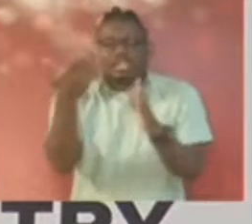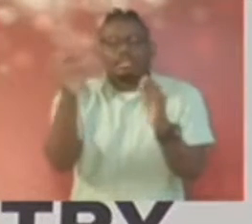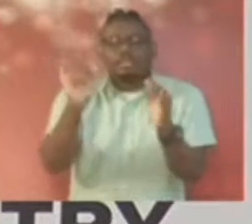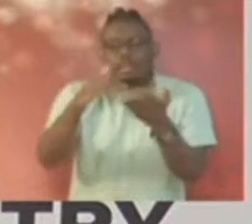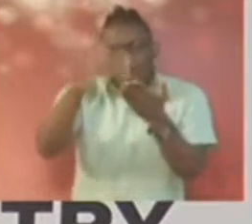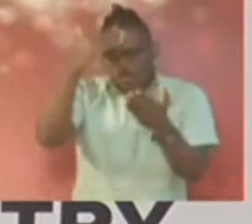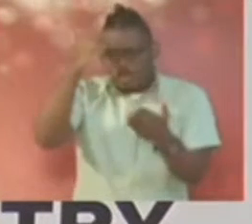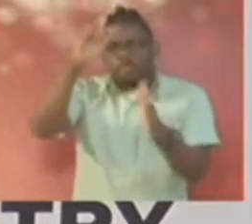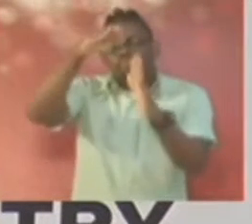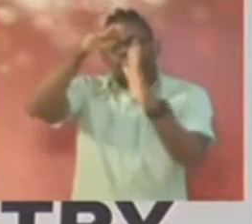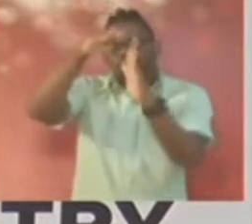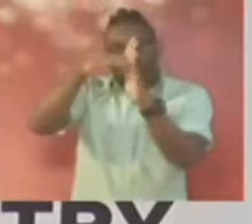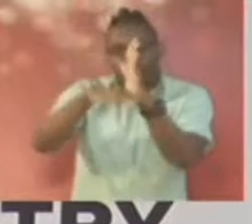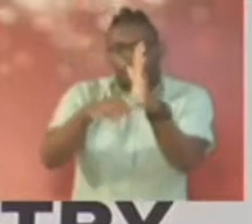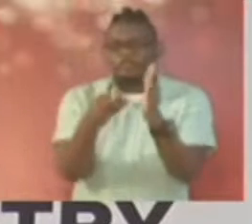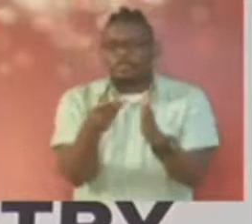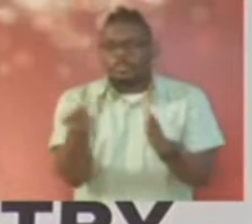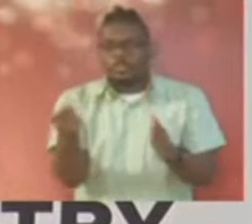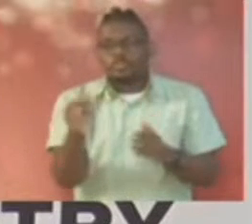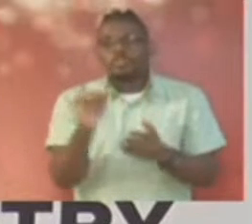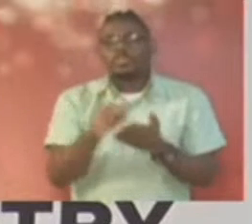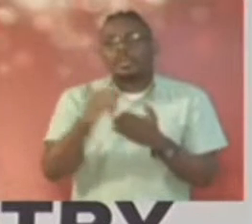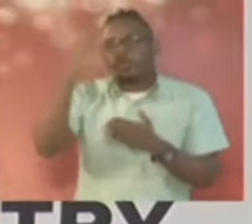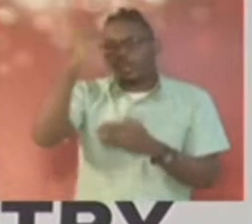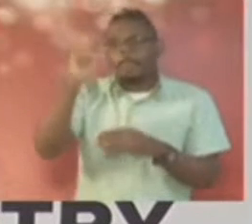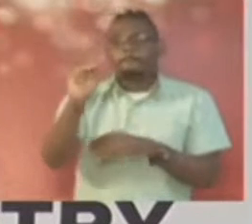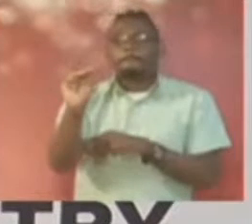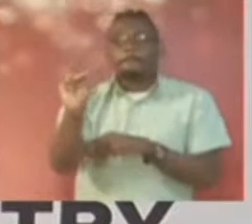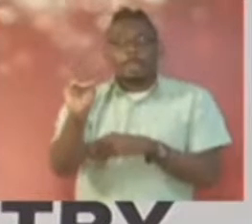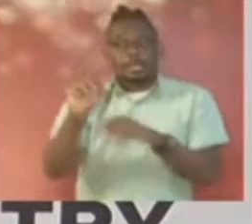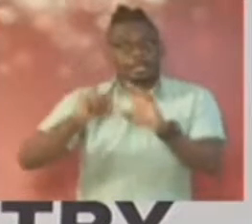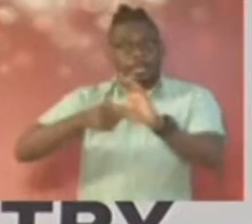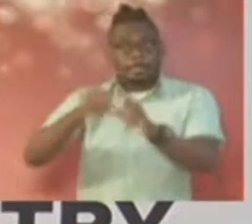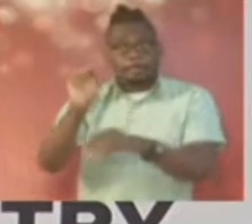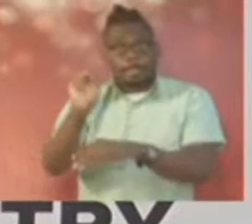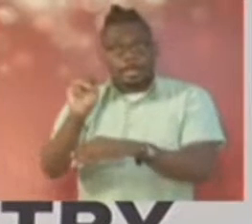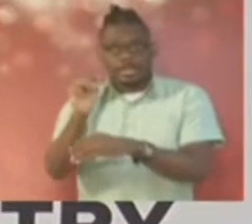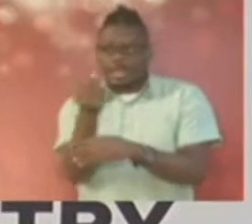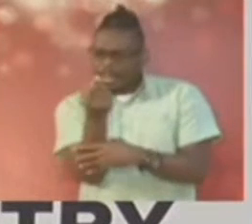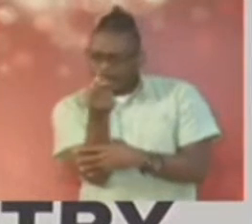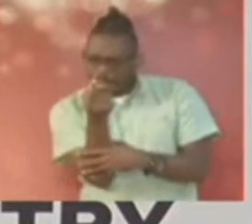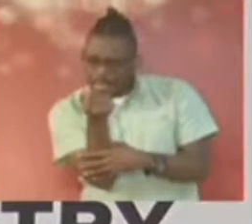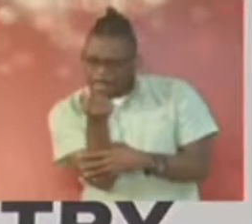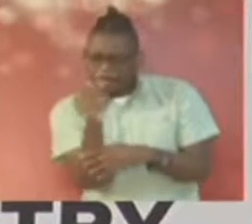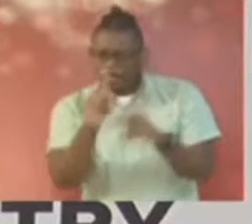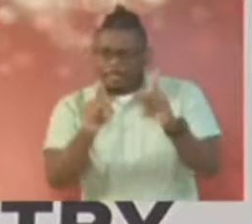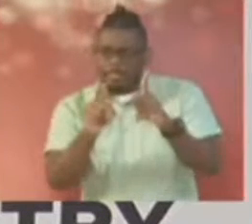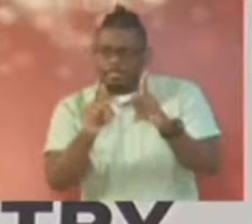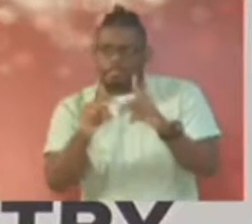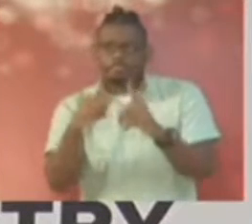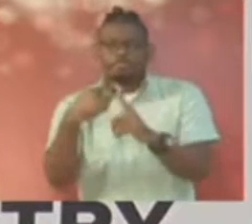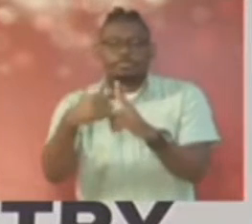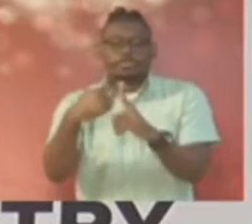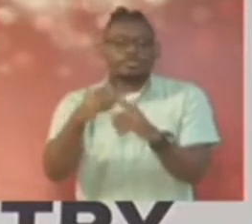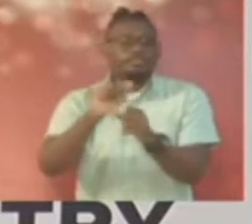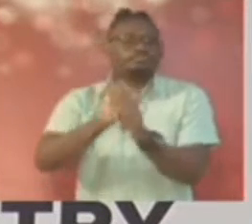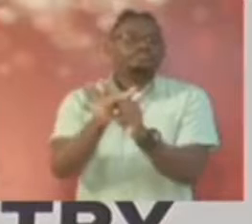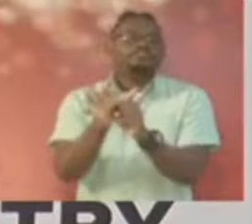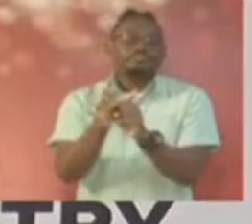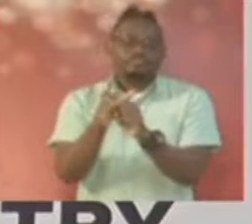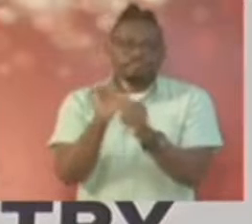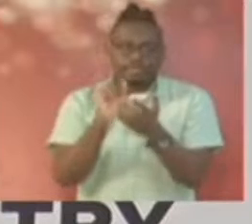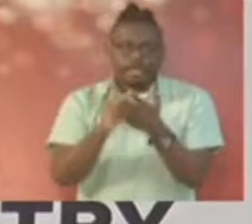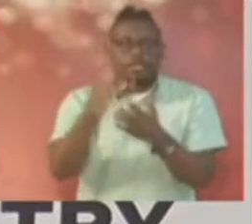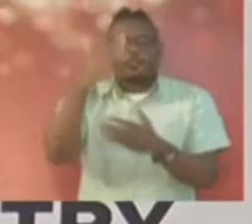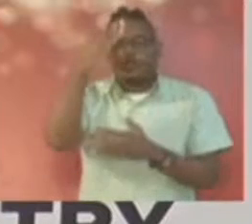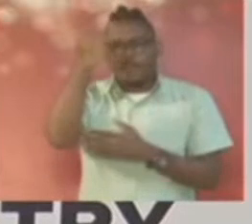course, based on that proportion, you see a reduction in the number of positives that we see over a weekend period. Mondays and Tuesdays, by